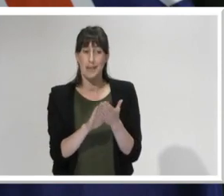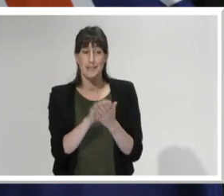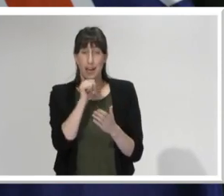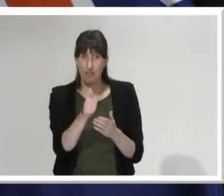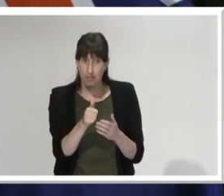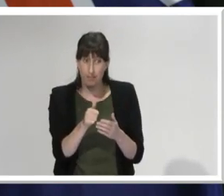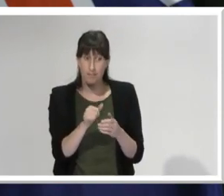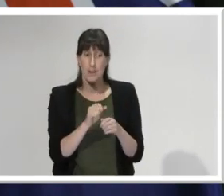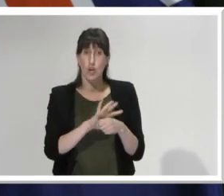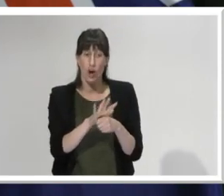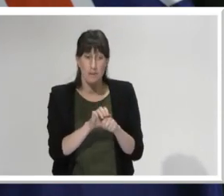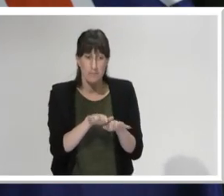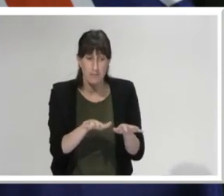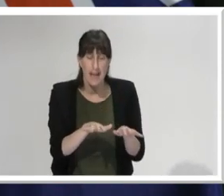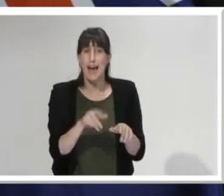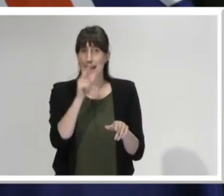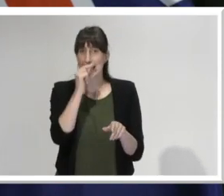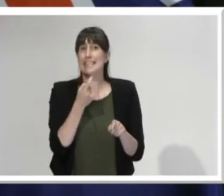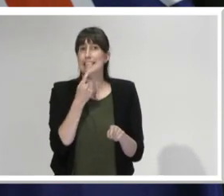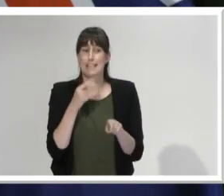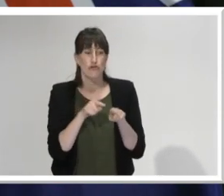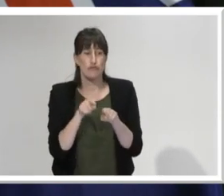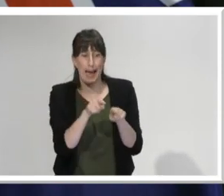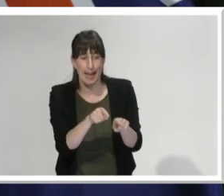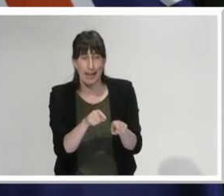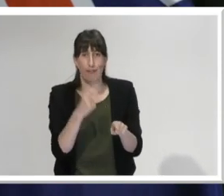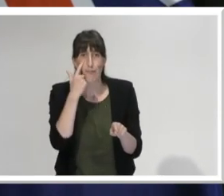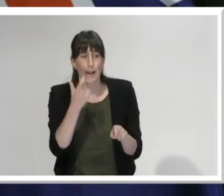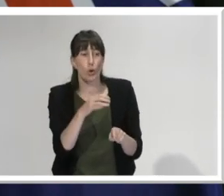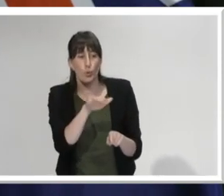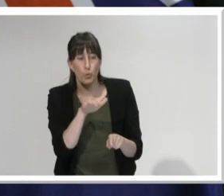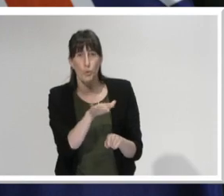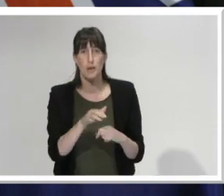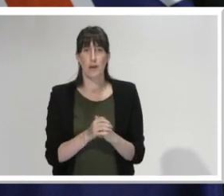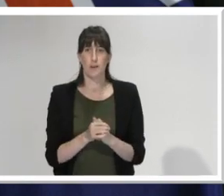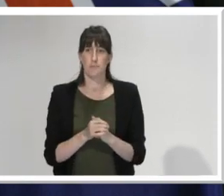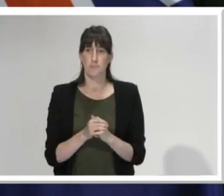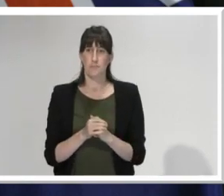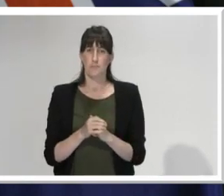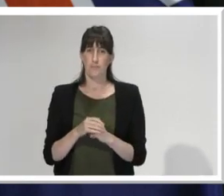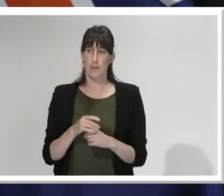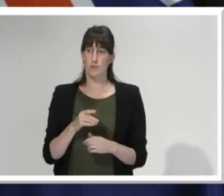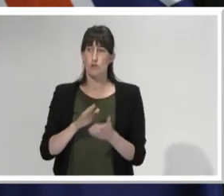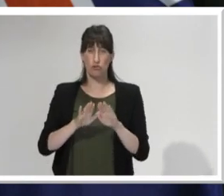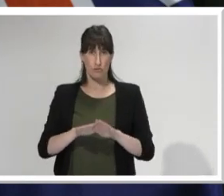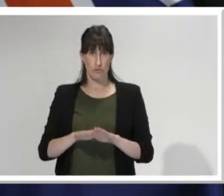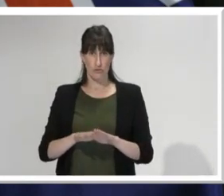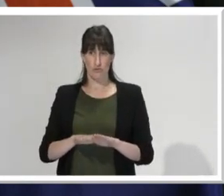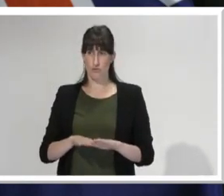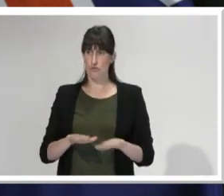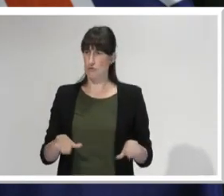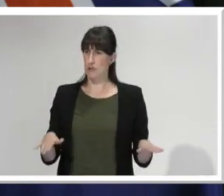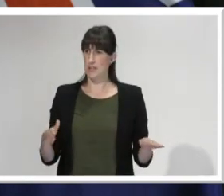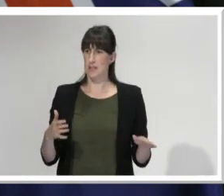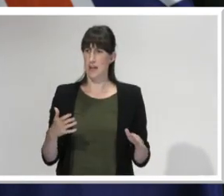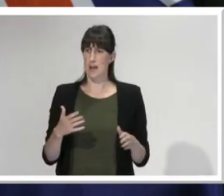We're very aware, though, that parents will have concerns about their children re-entering education. So we're doing that in a managed way, in a way we